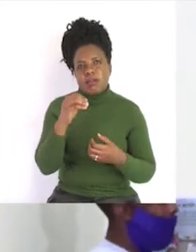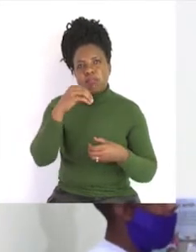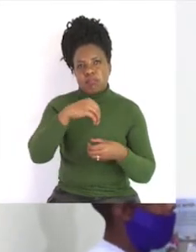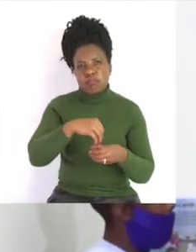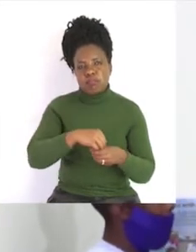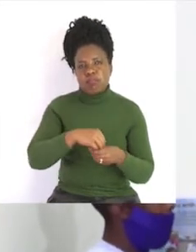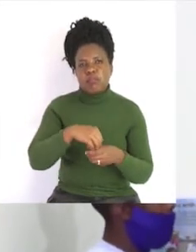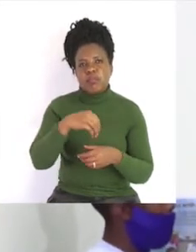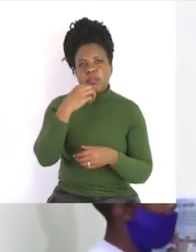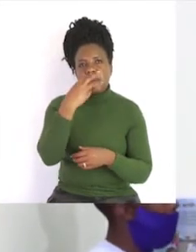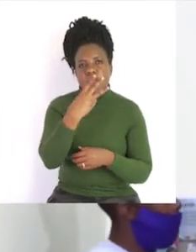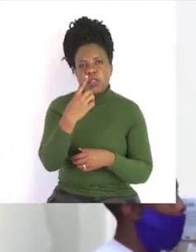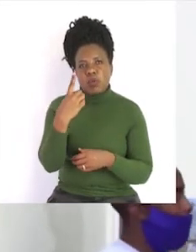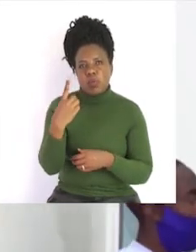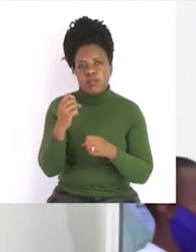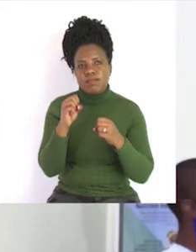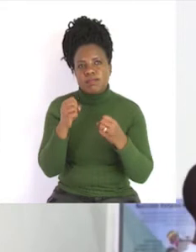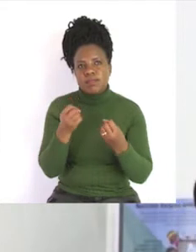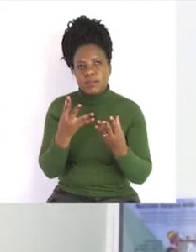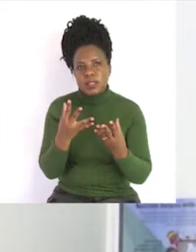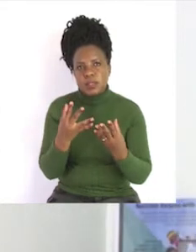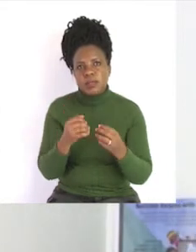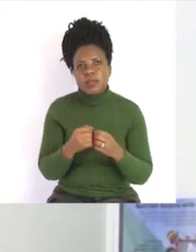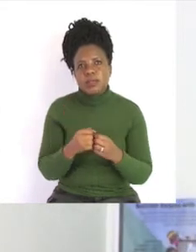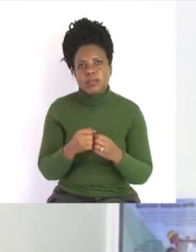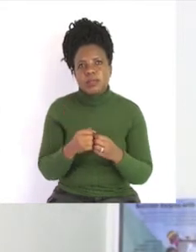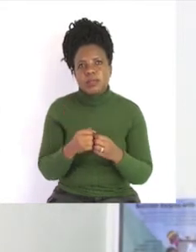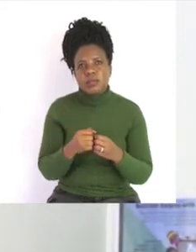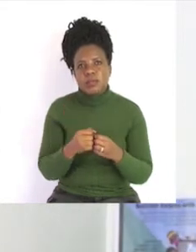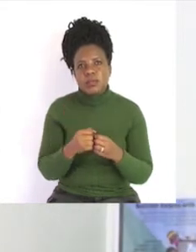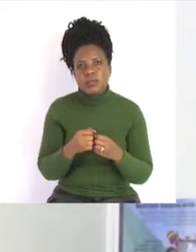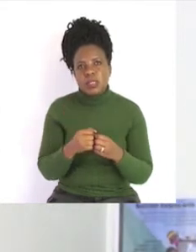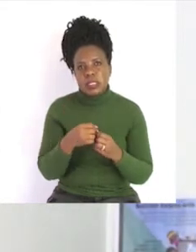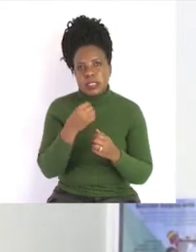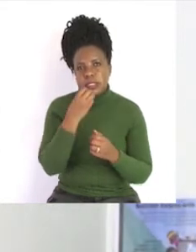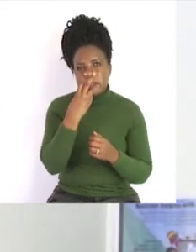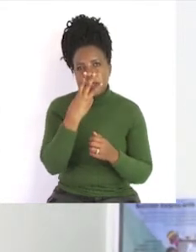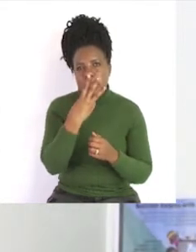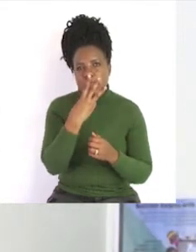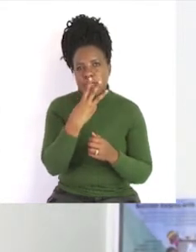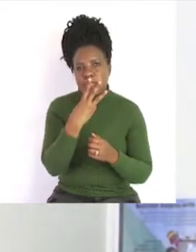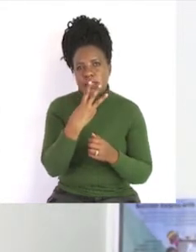I will say 8 goes into 31. Where will 31 be, Clarice? Between 24